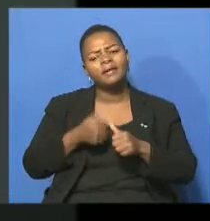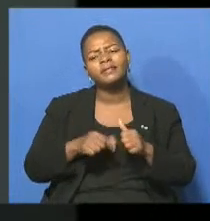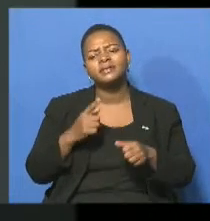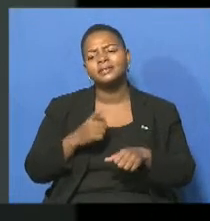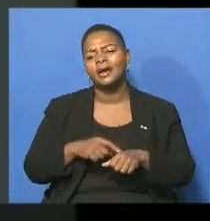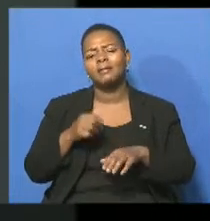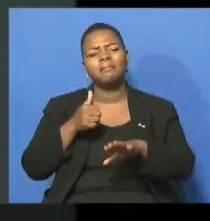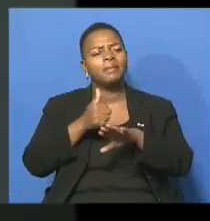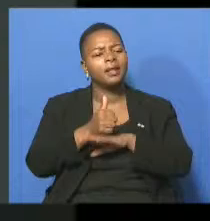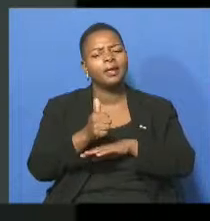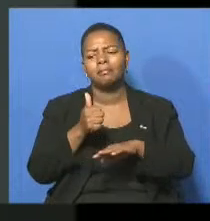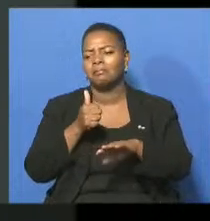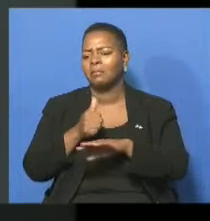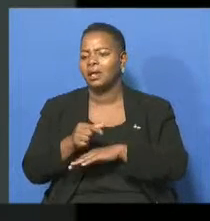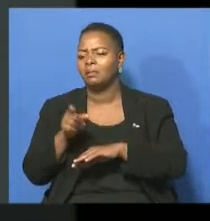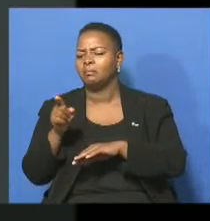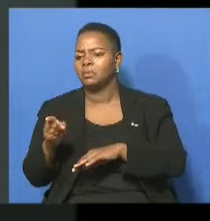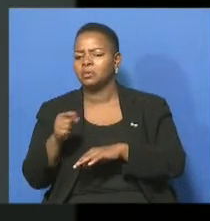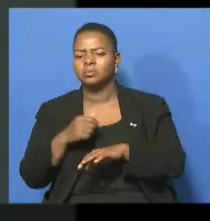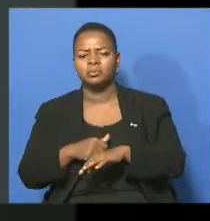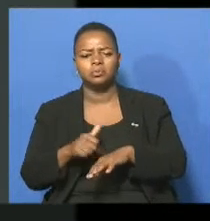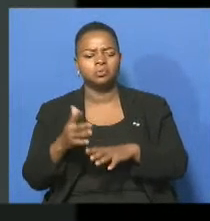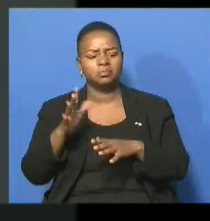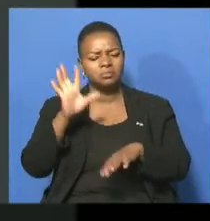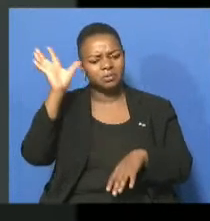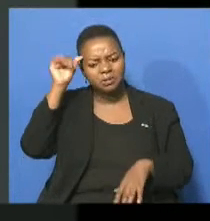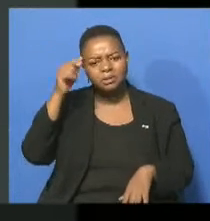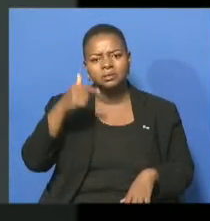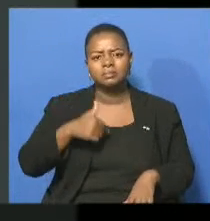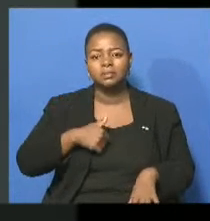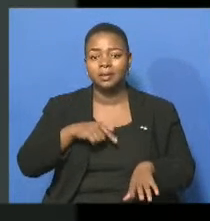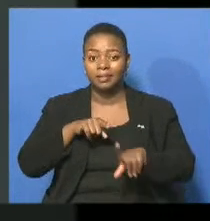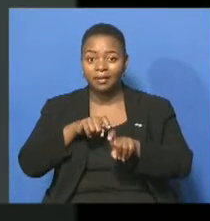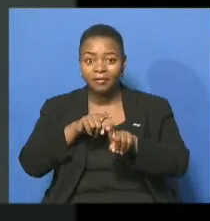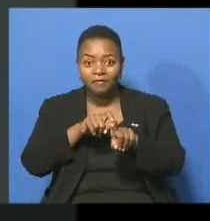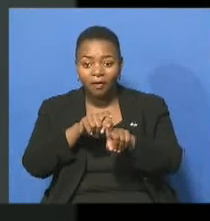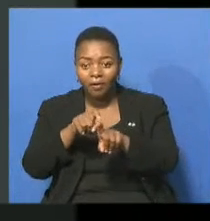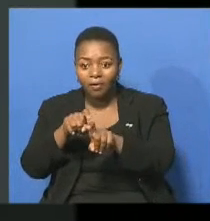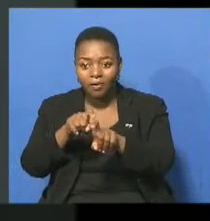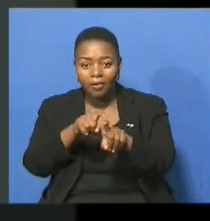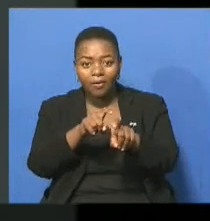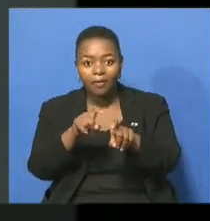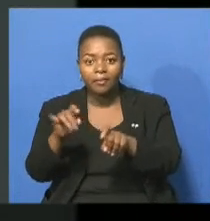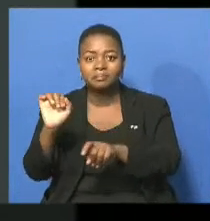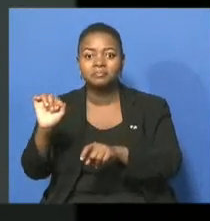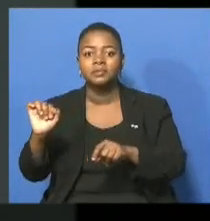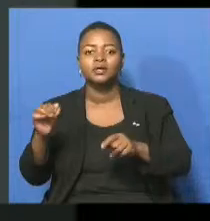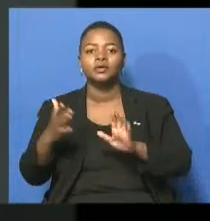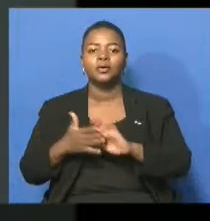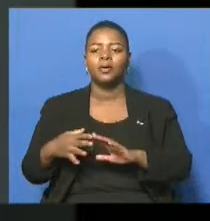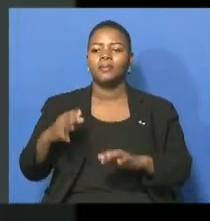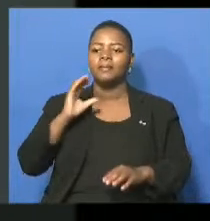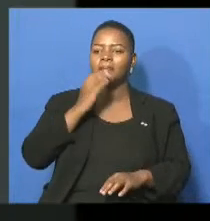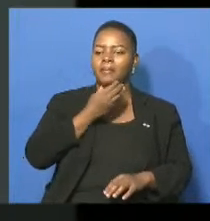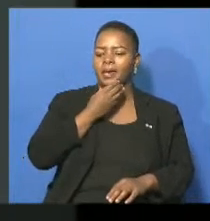accusations. They are following their partners around,